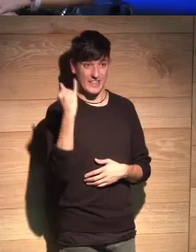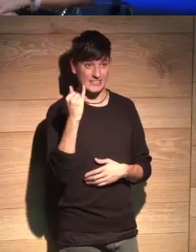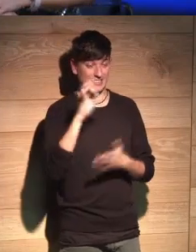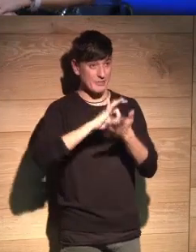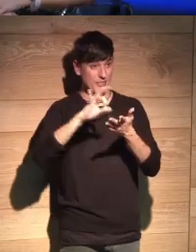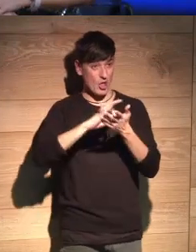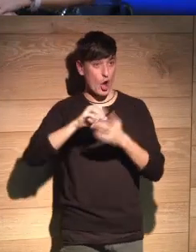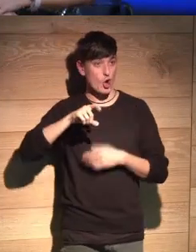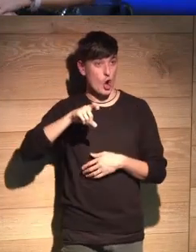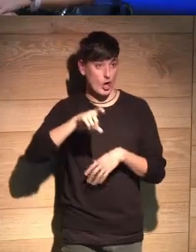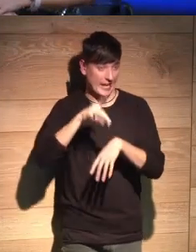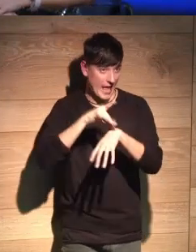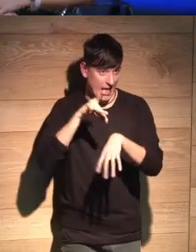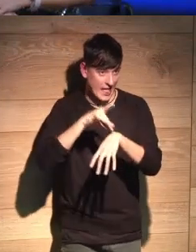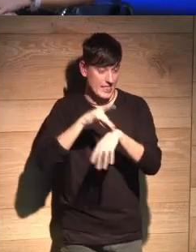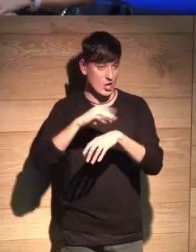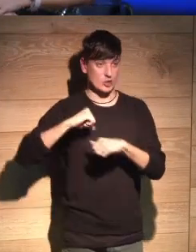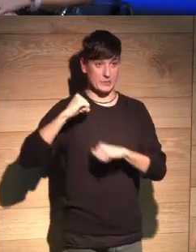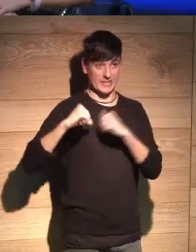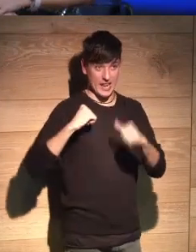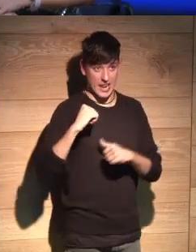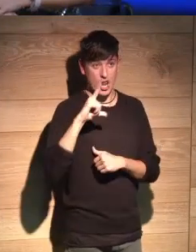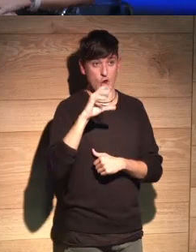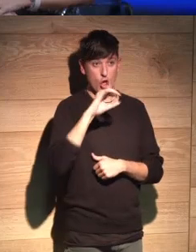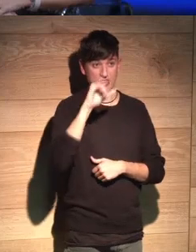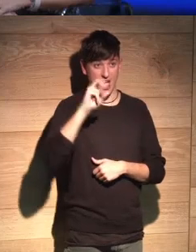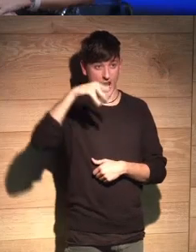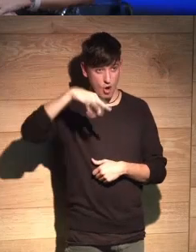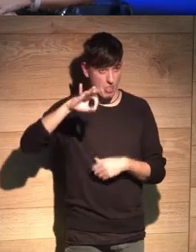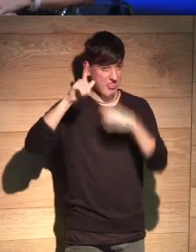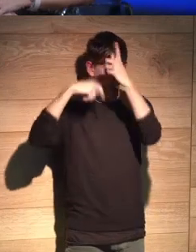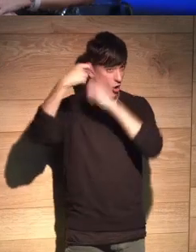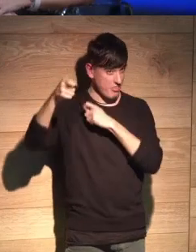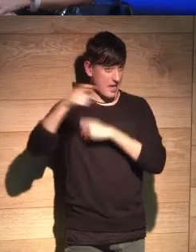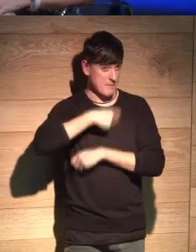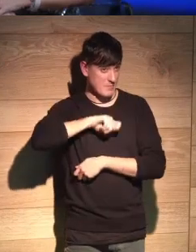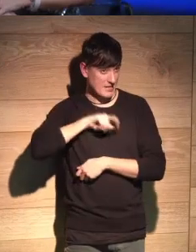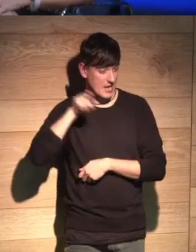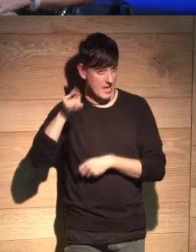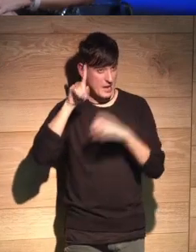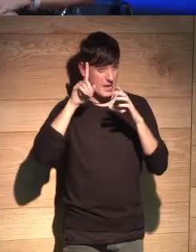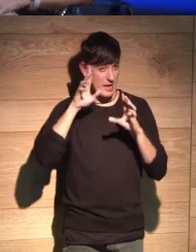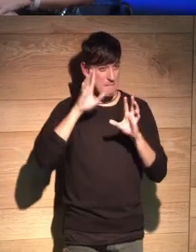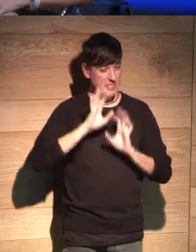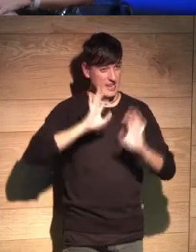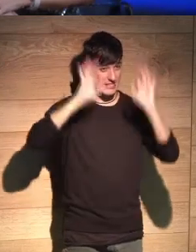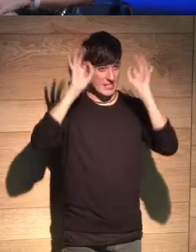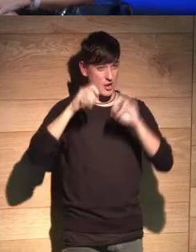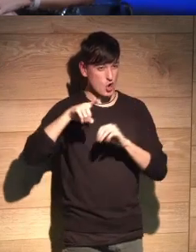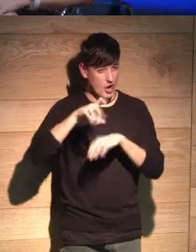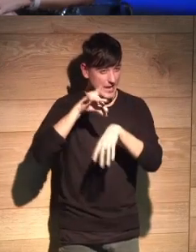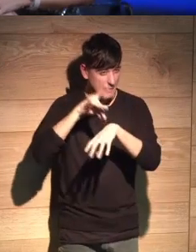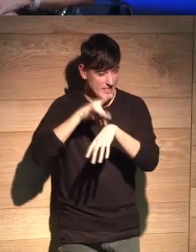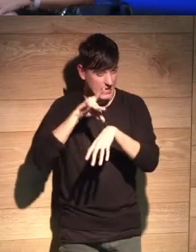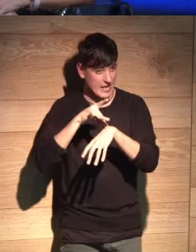Medical Oncology of the Clinical University Hospital Lozano Blesa in Zaragoza, specialist in medical